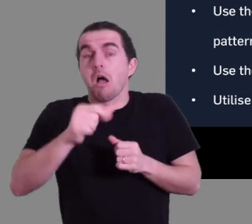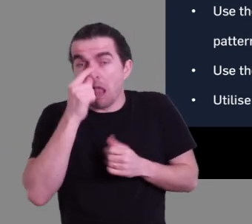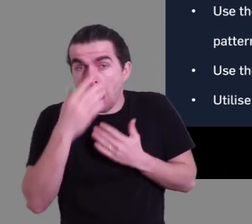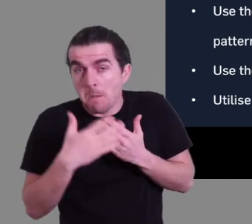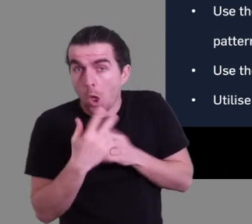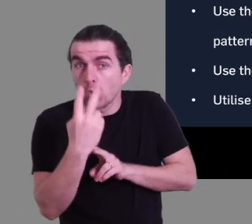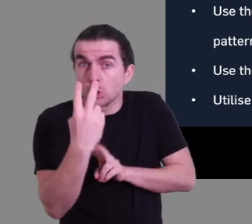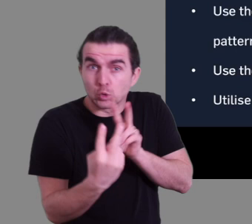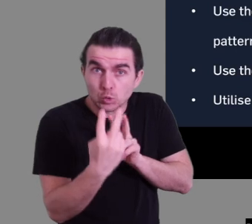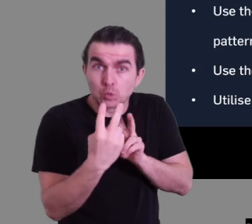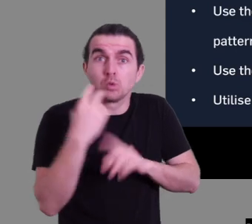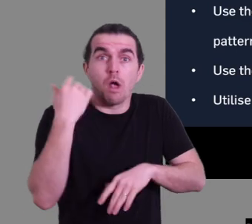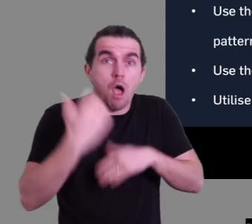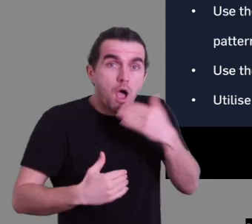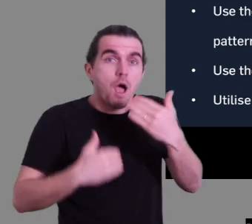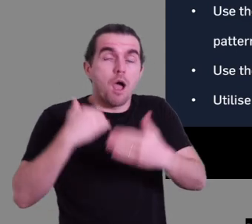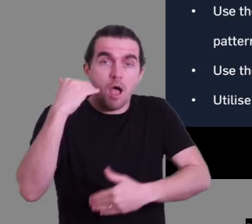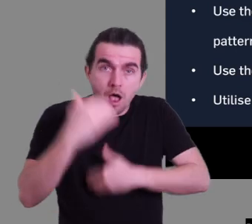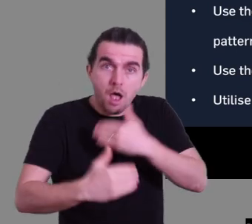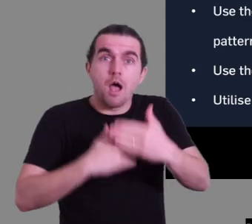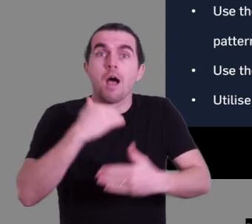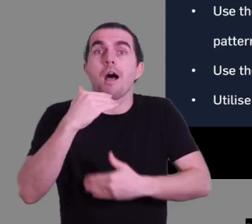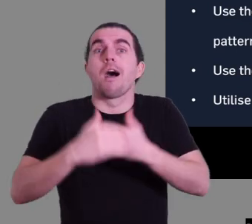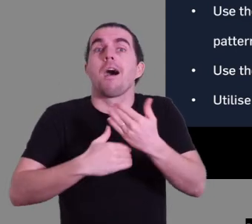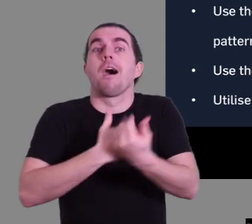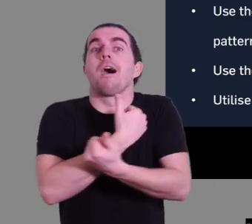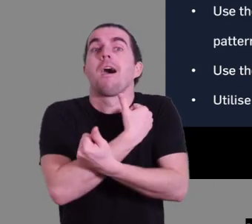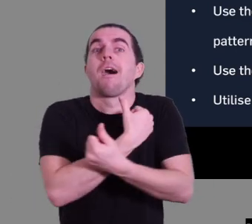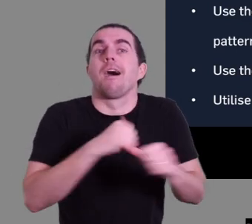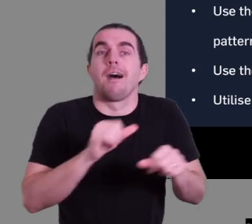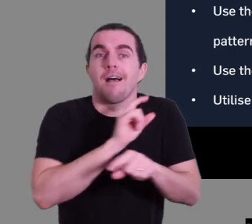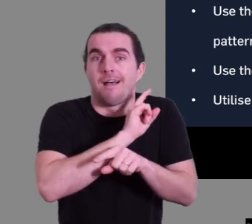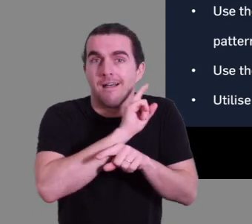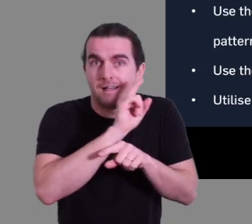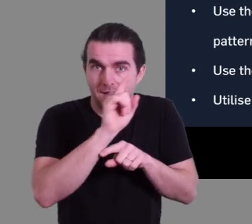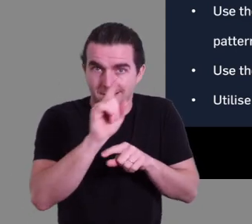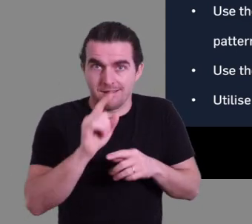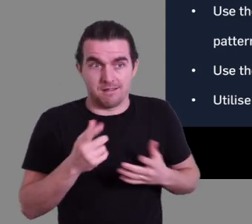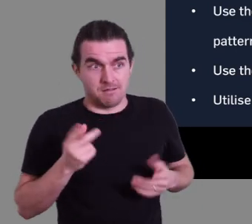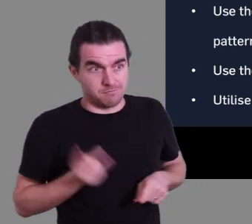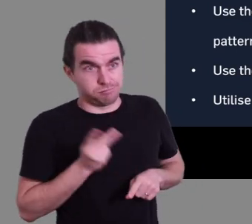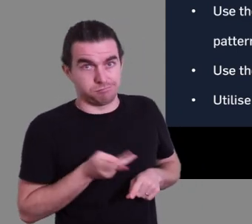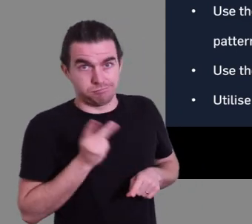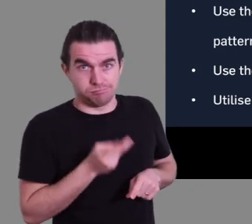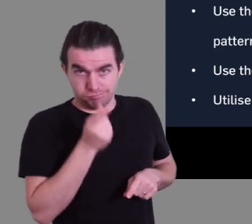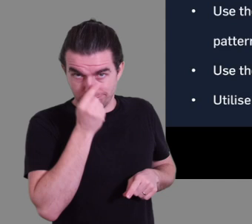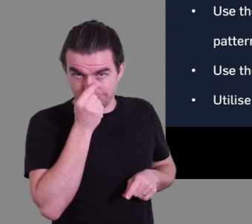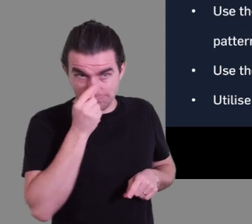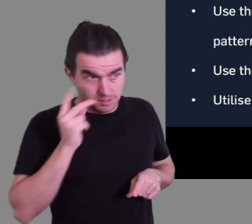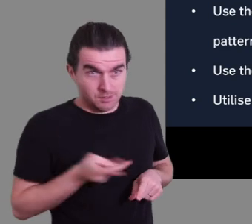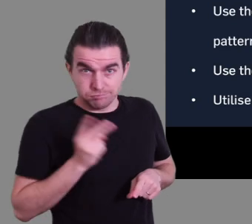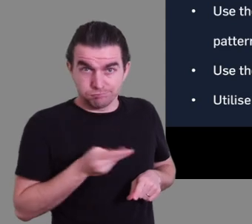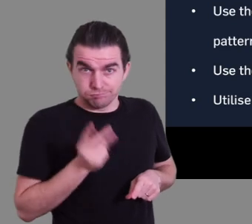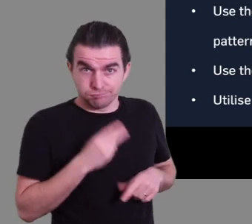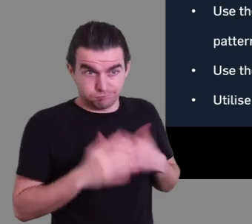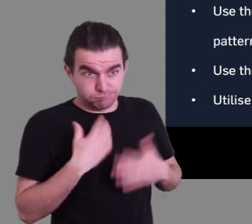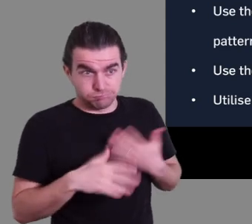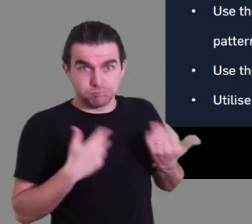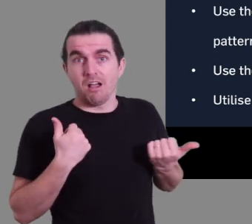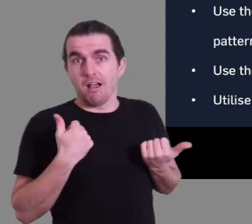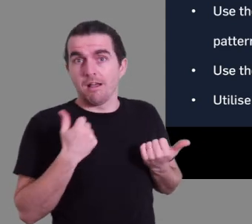more 2v2. Now we go to a bit more until we build it up, and they're able to repeat